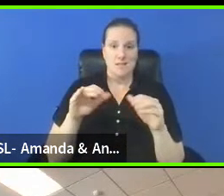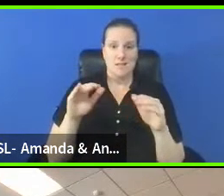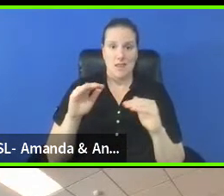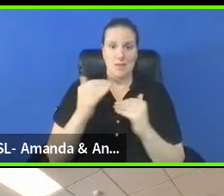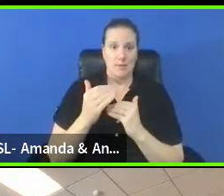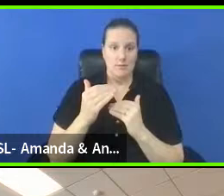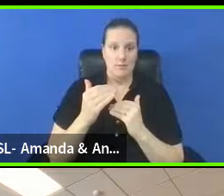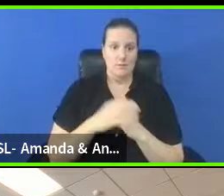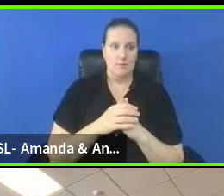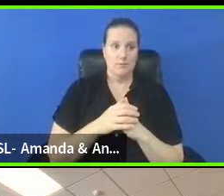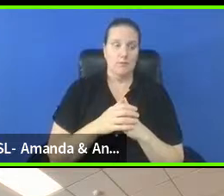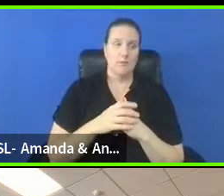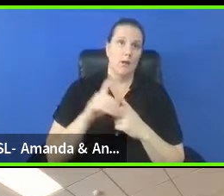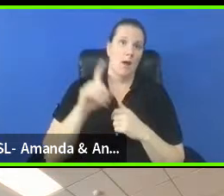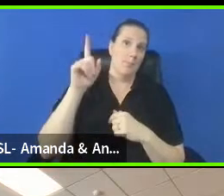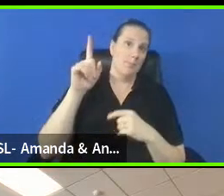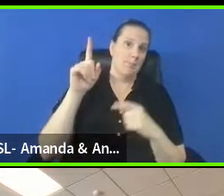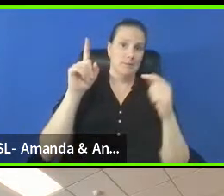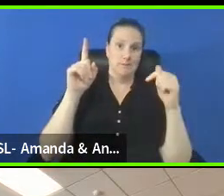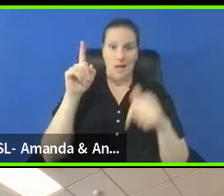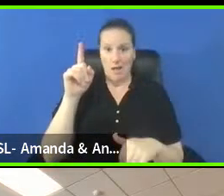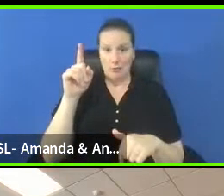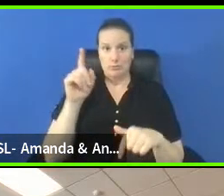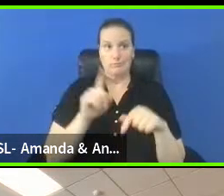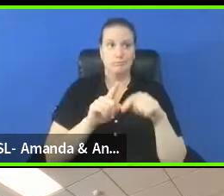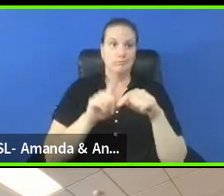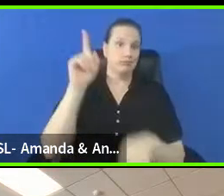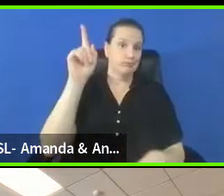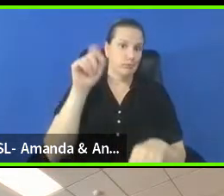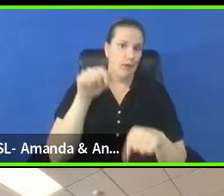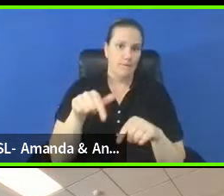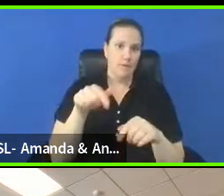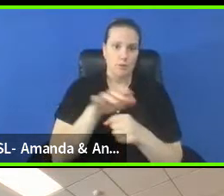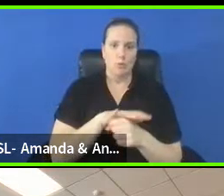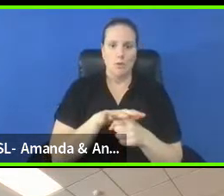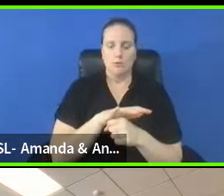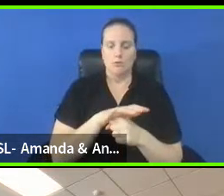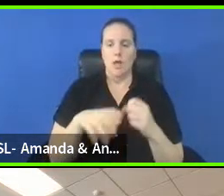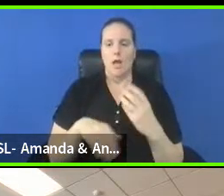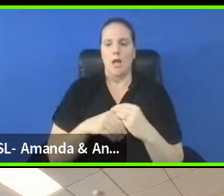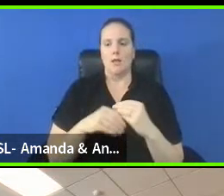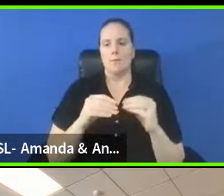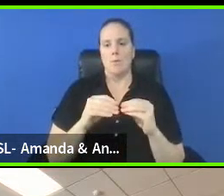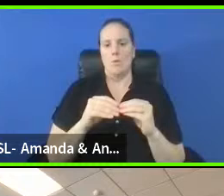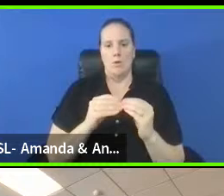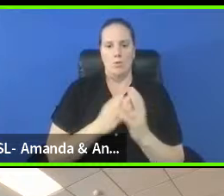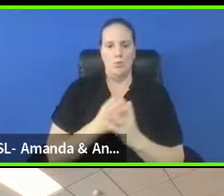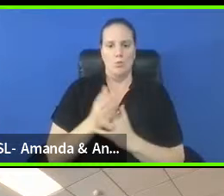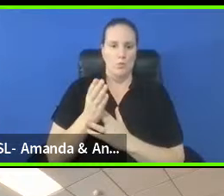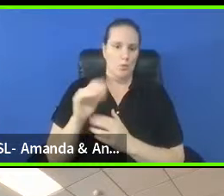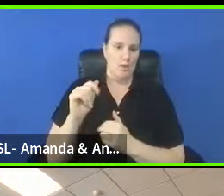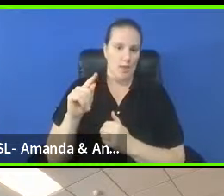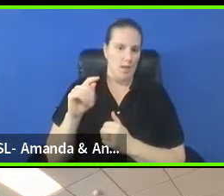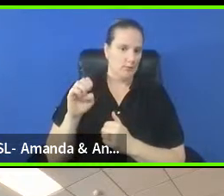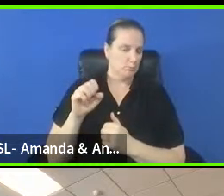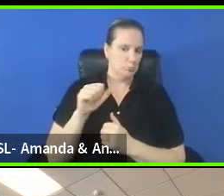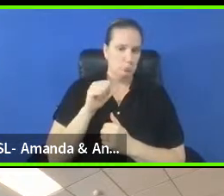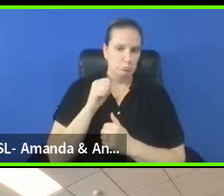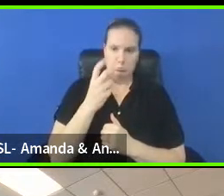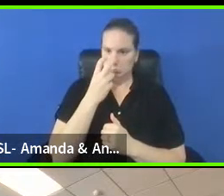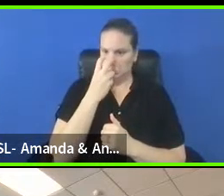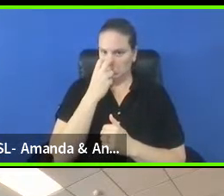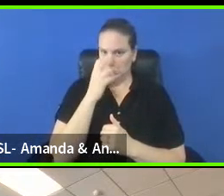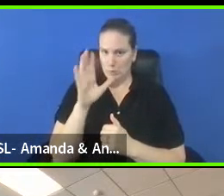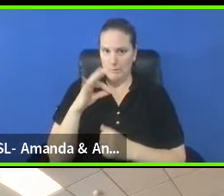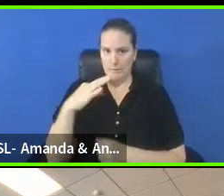both upstream and downstream of this location. So adding more through lanes, we don't think would be